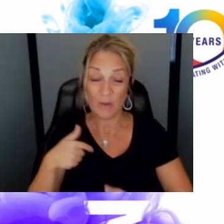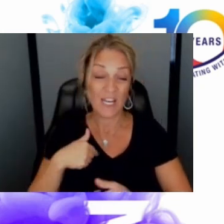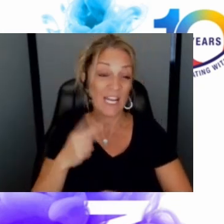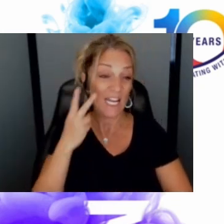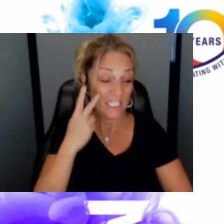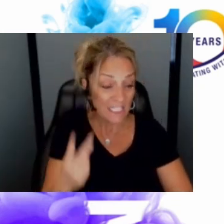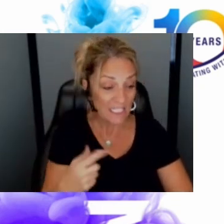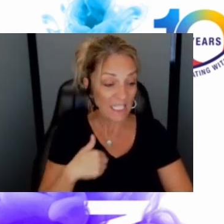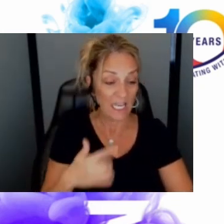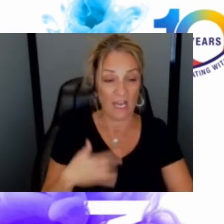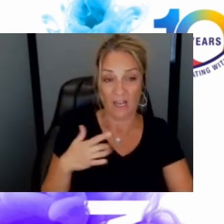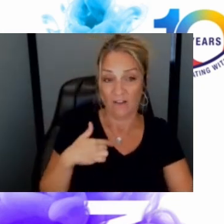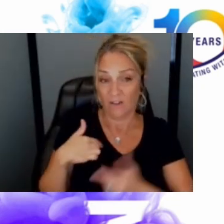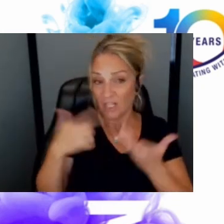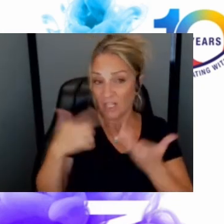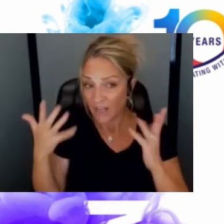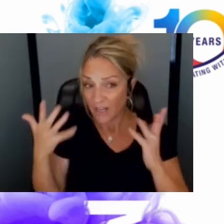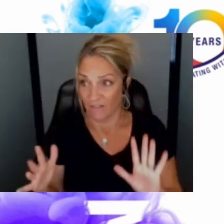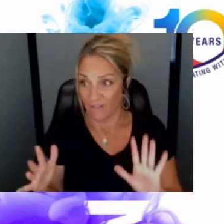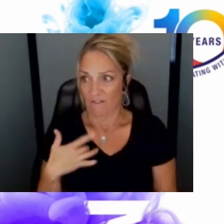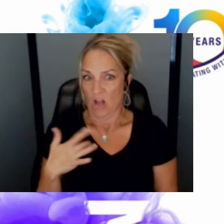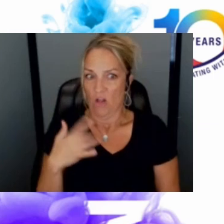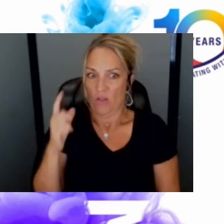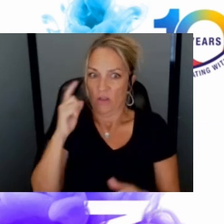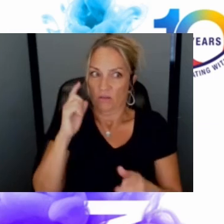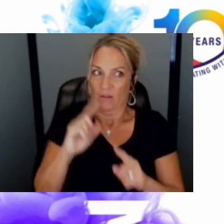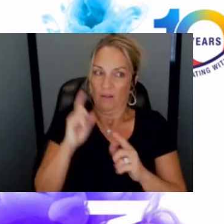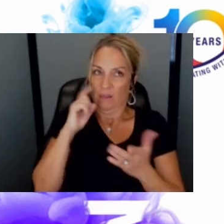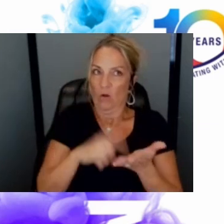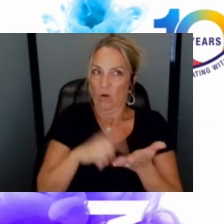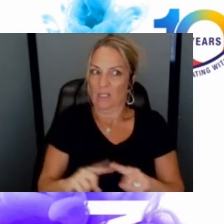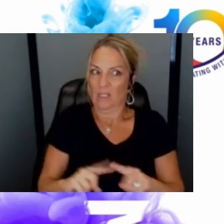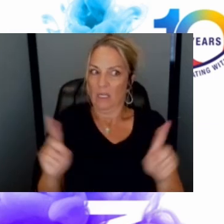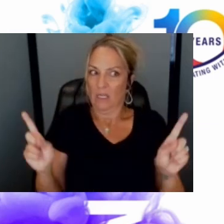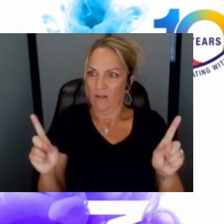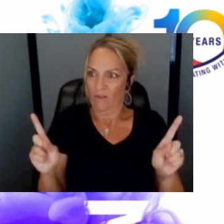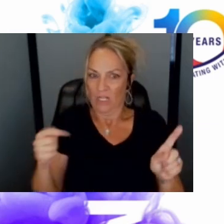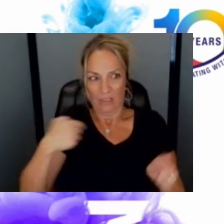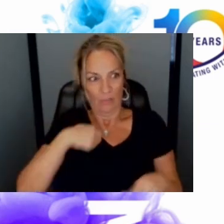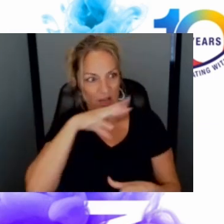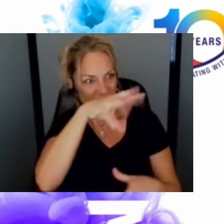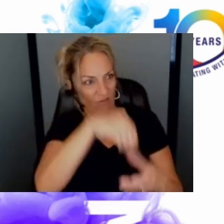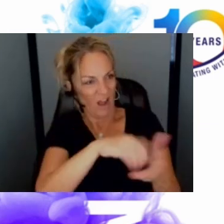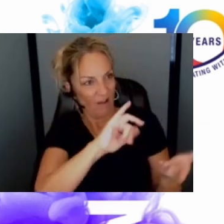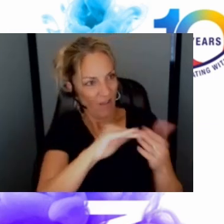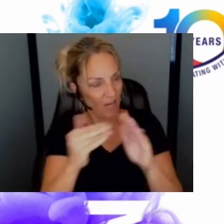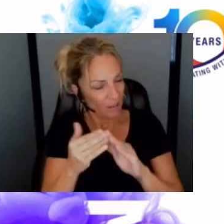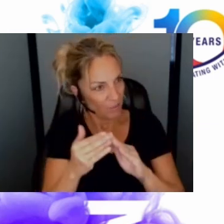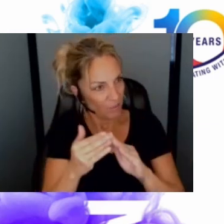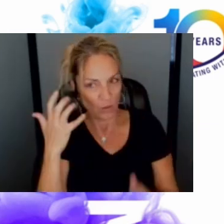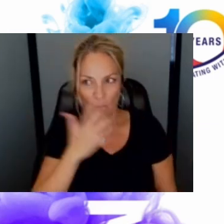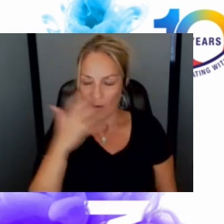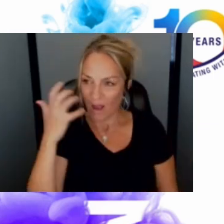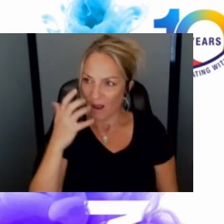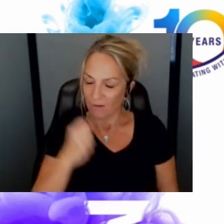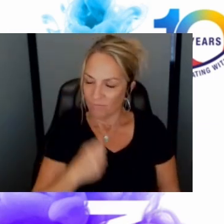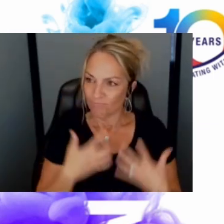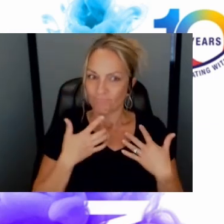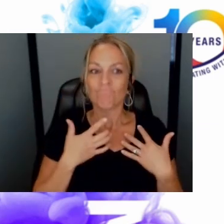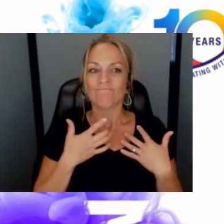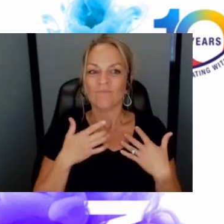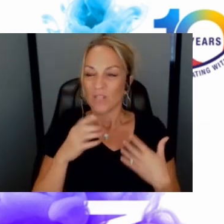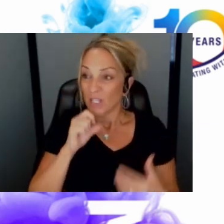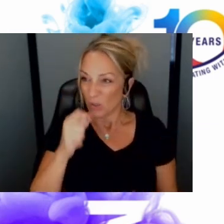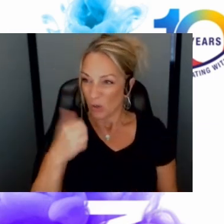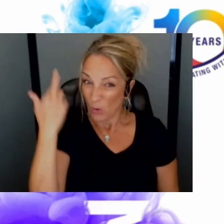have seen and felt the difference that being a part of this community can make. And sometimes you don't realize, the importance and the impact it can have